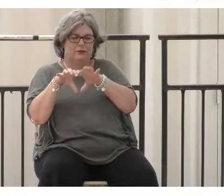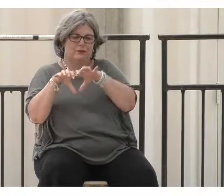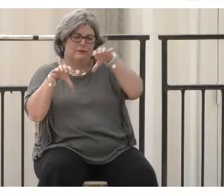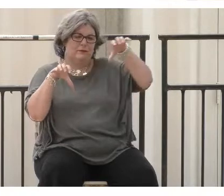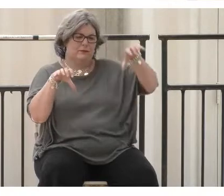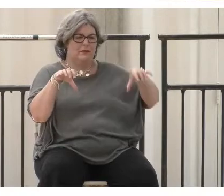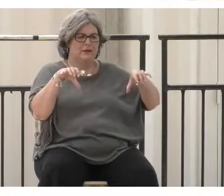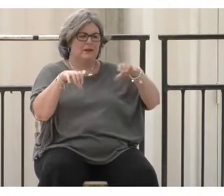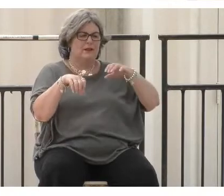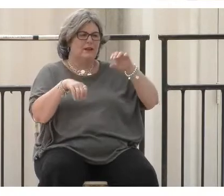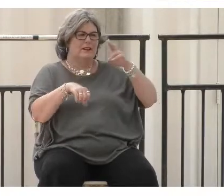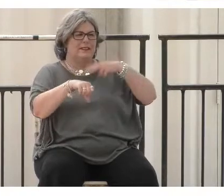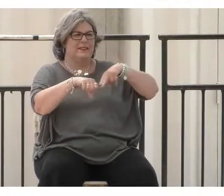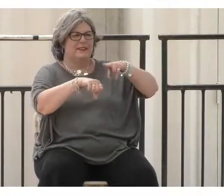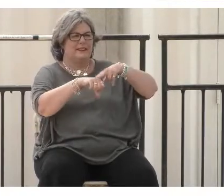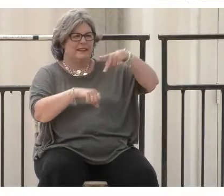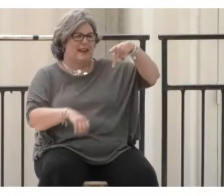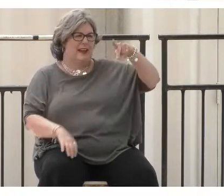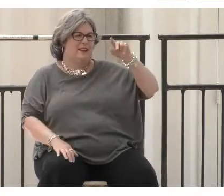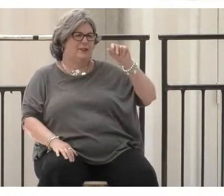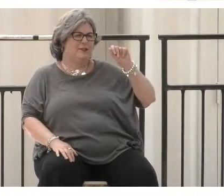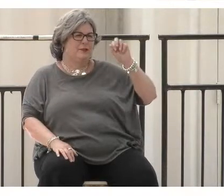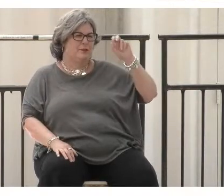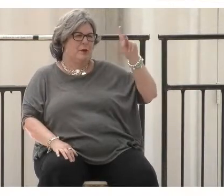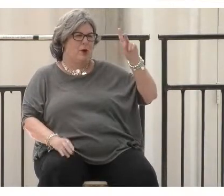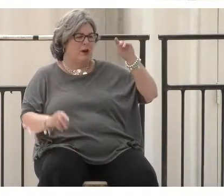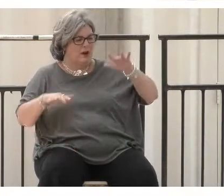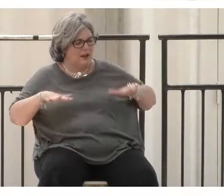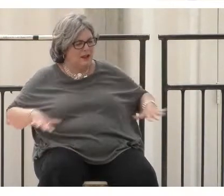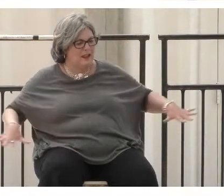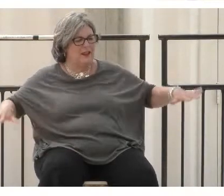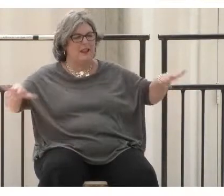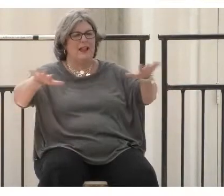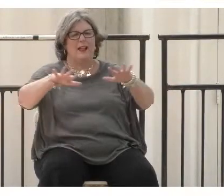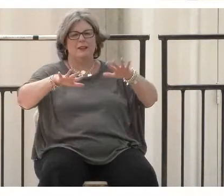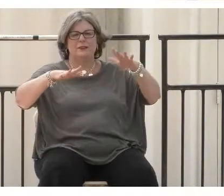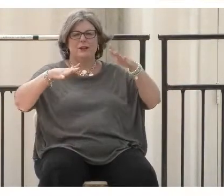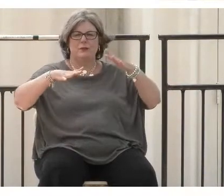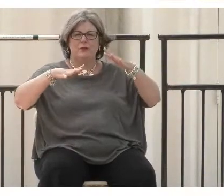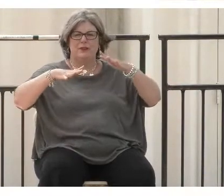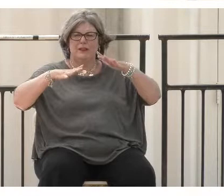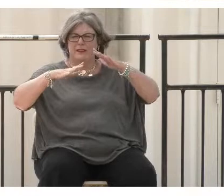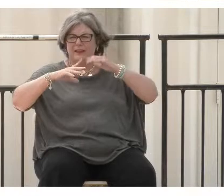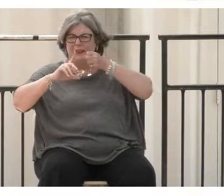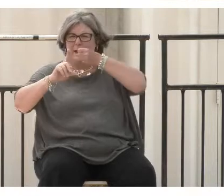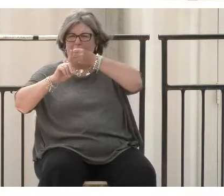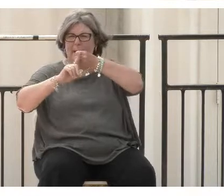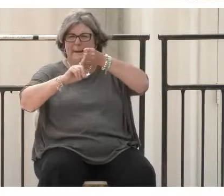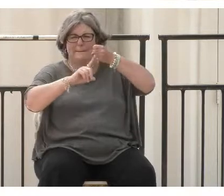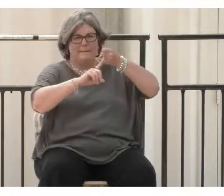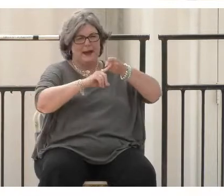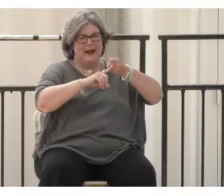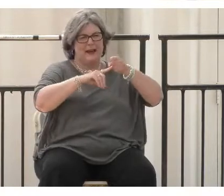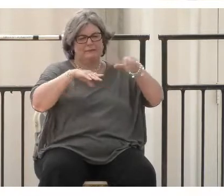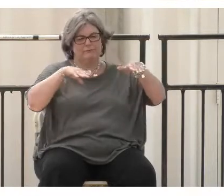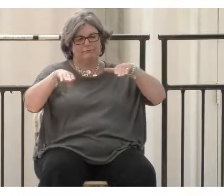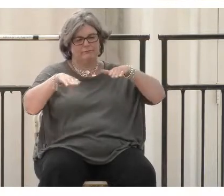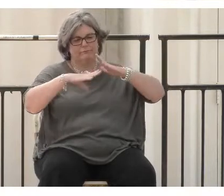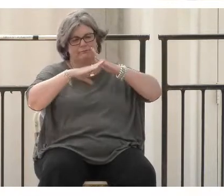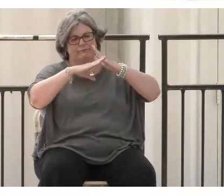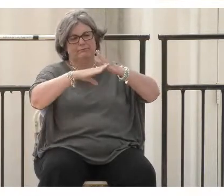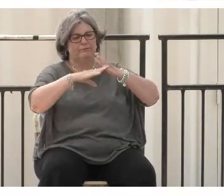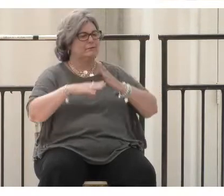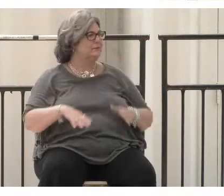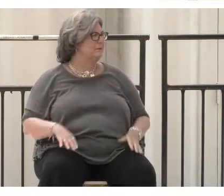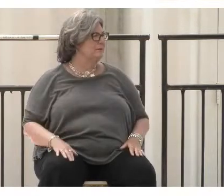national park. As you all know, this is national park land. So we wanted to remove the impact of the foot traffic a little bit to this